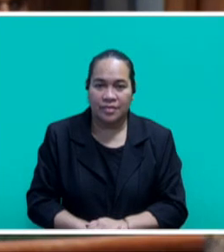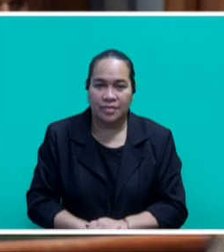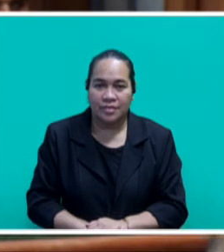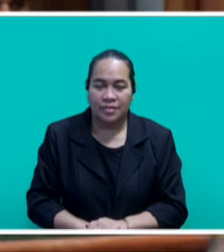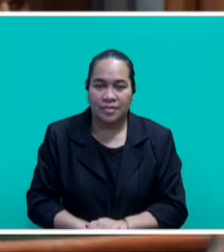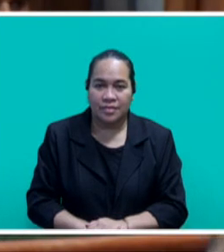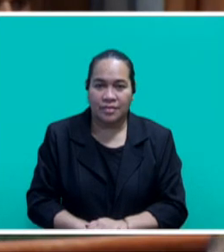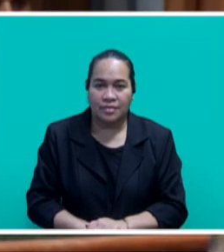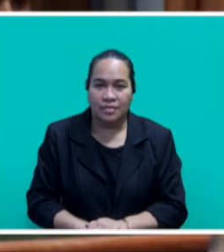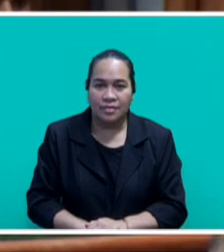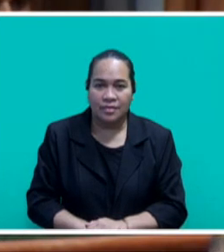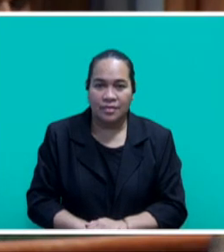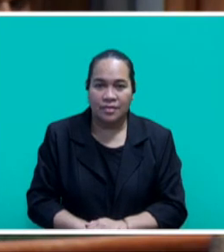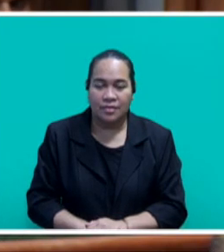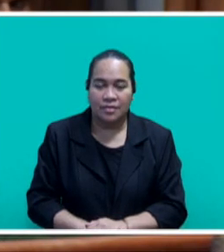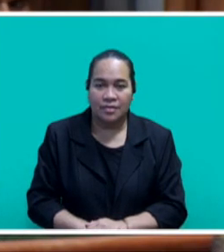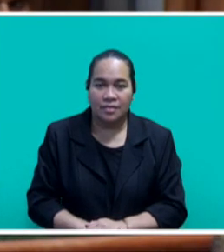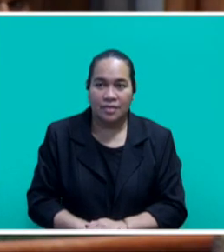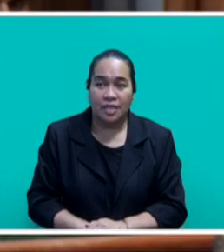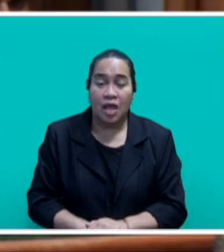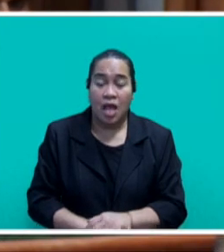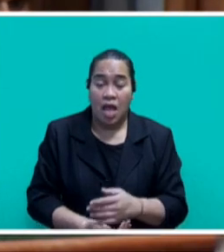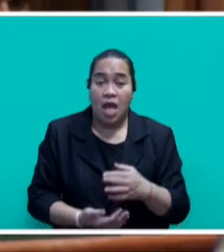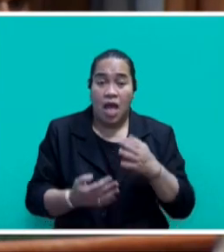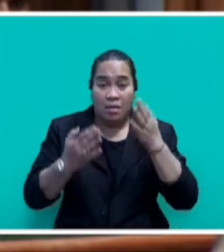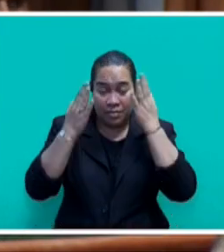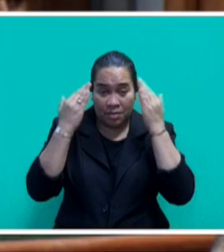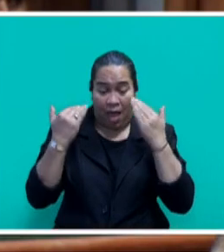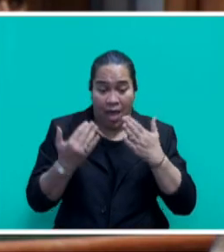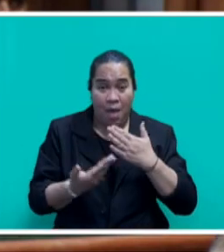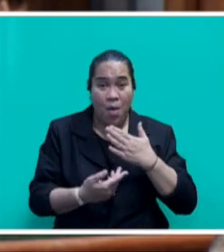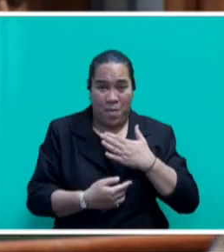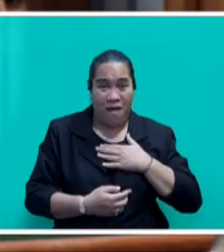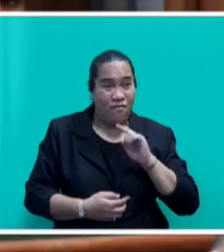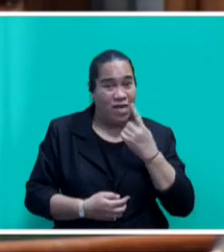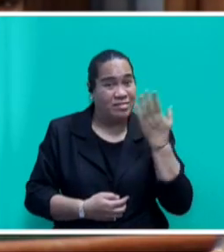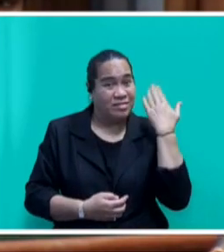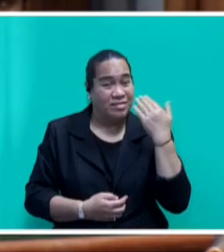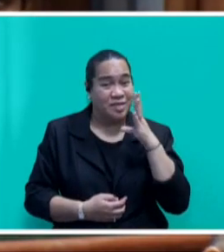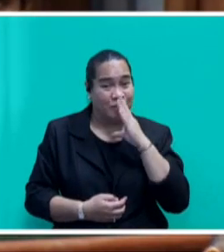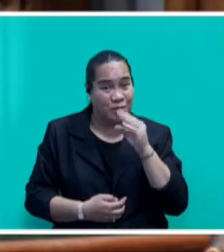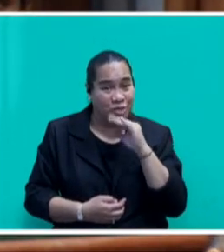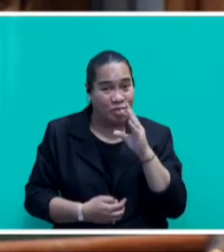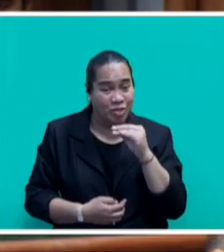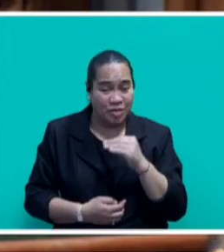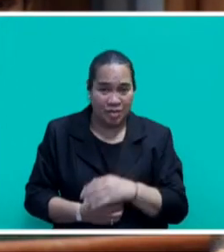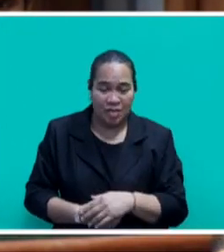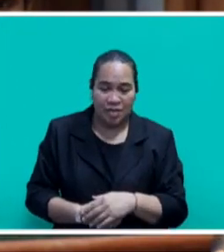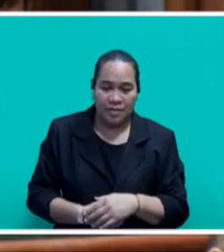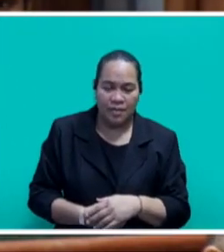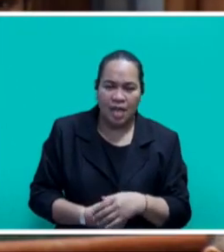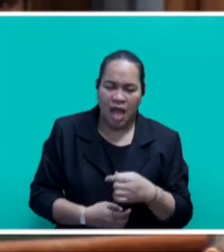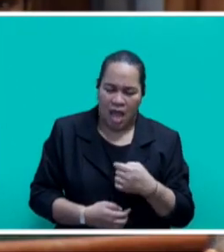Mr. Speaker, sir, during my maiden speech, I had alluded to the poor